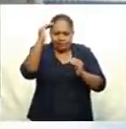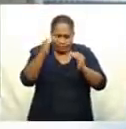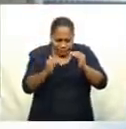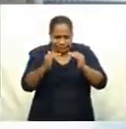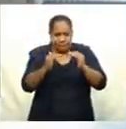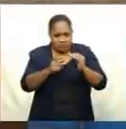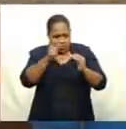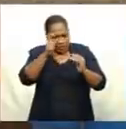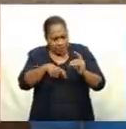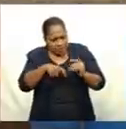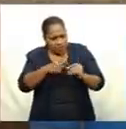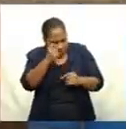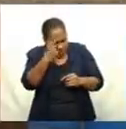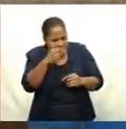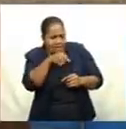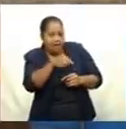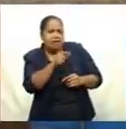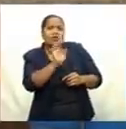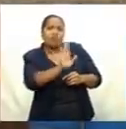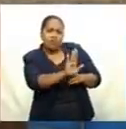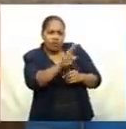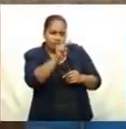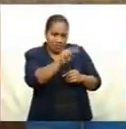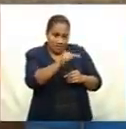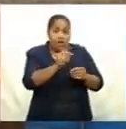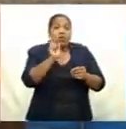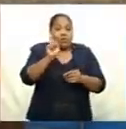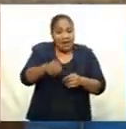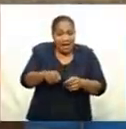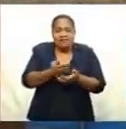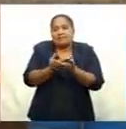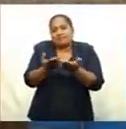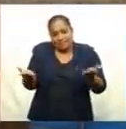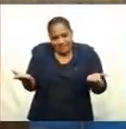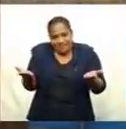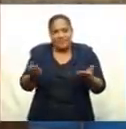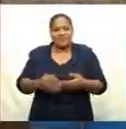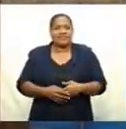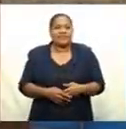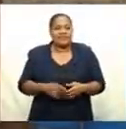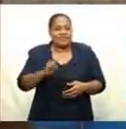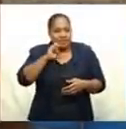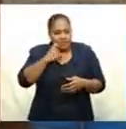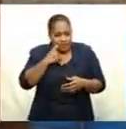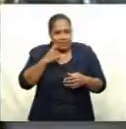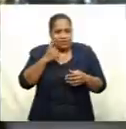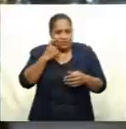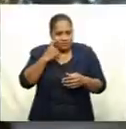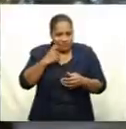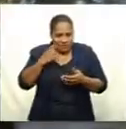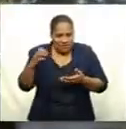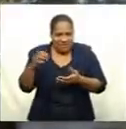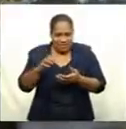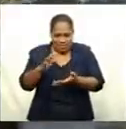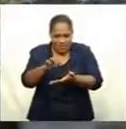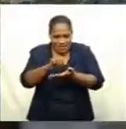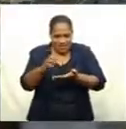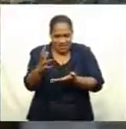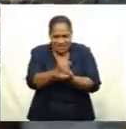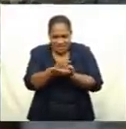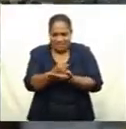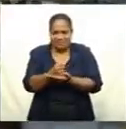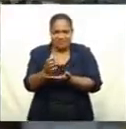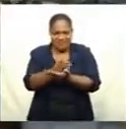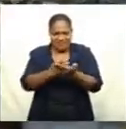And that's the main, how you're gonna be getting the actual dollar of your investment returned back. Chand says while things